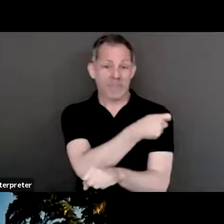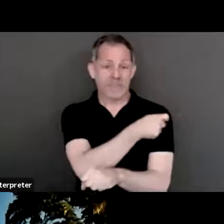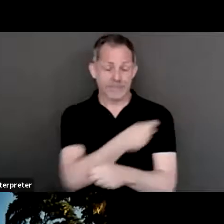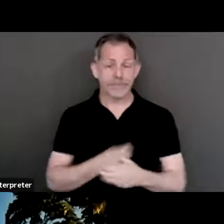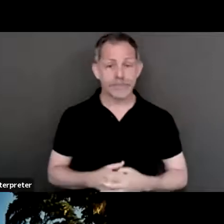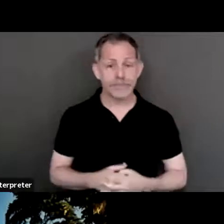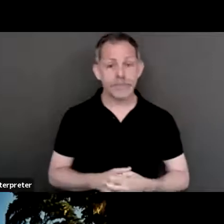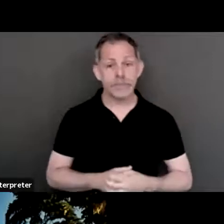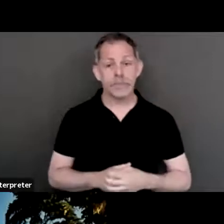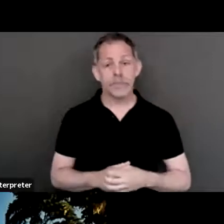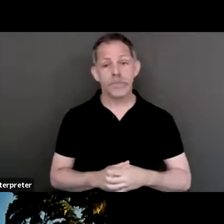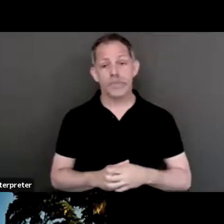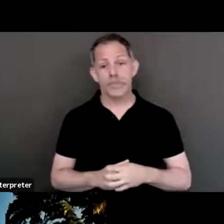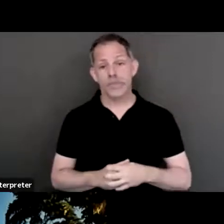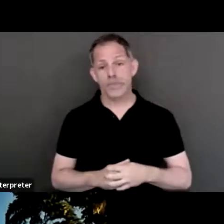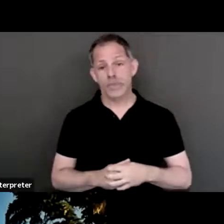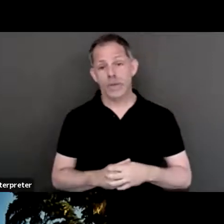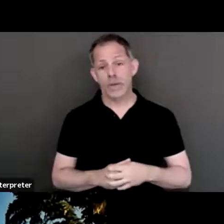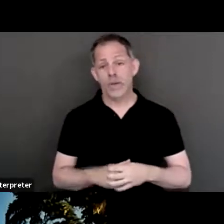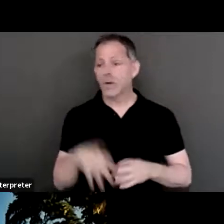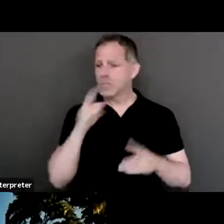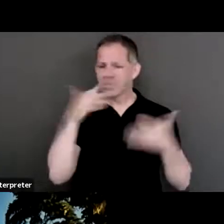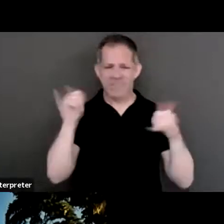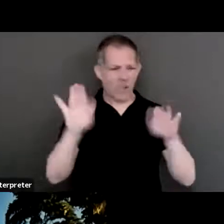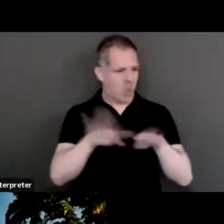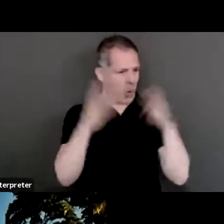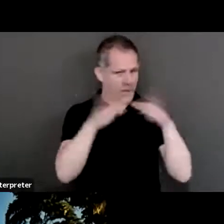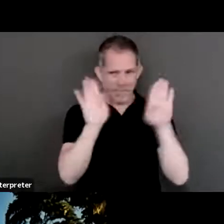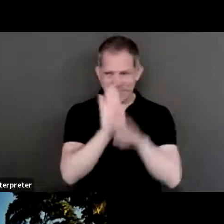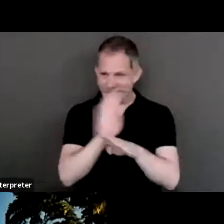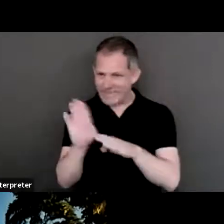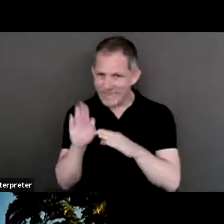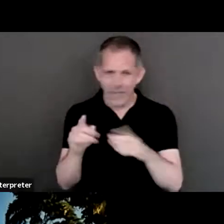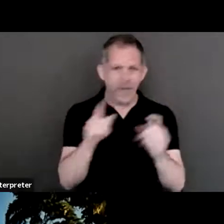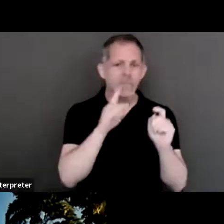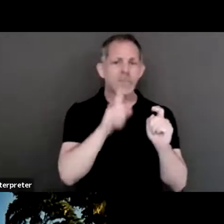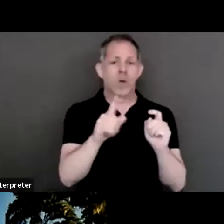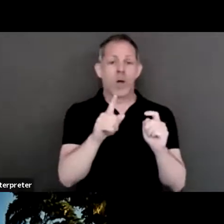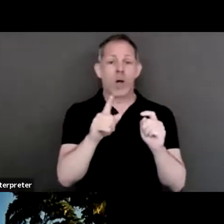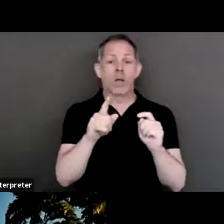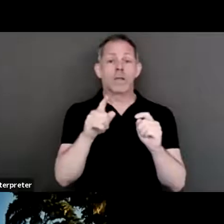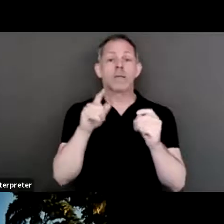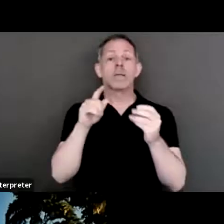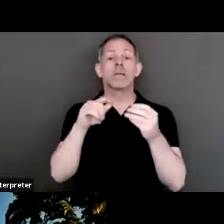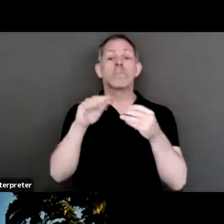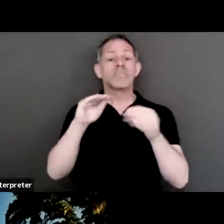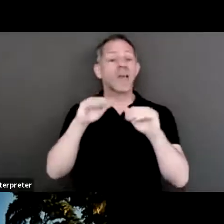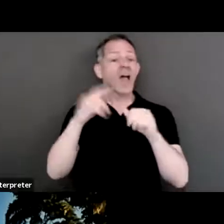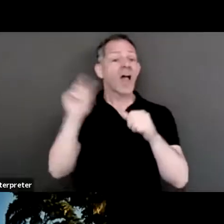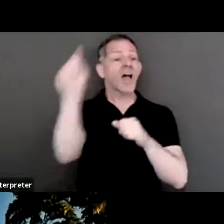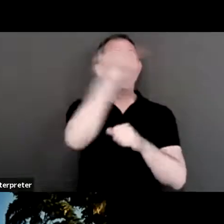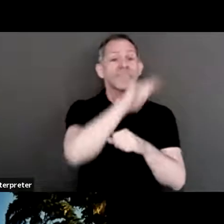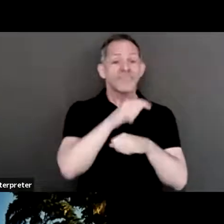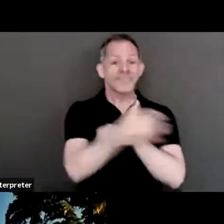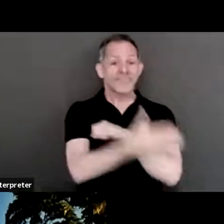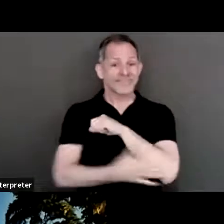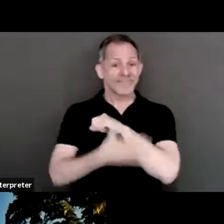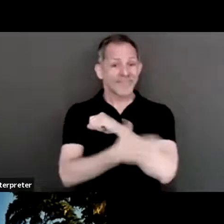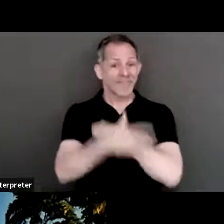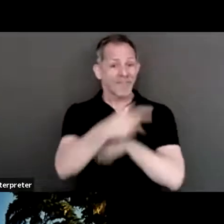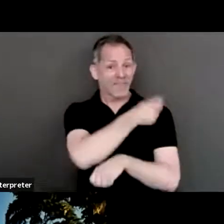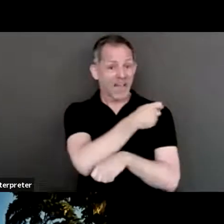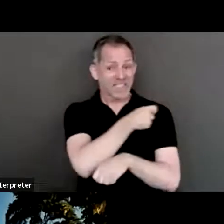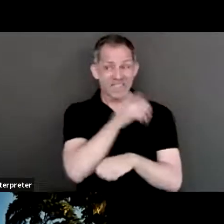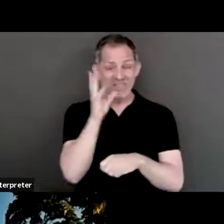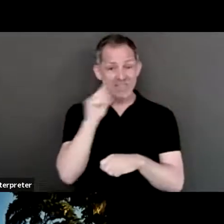At the current level of vaccination, other countries have experienced, and modelers here in